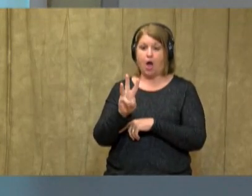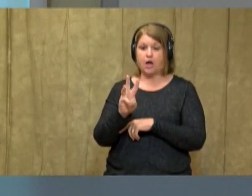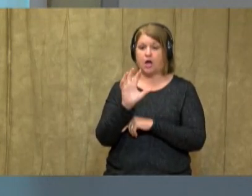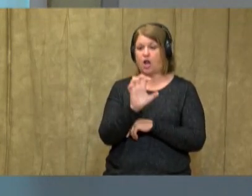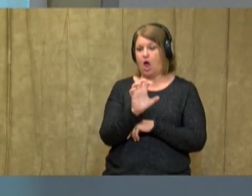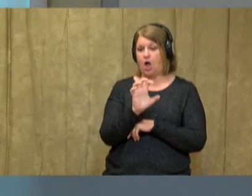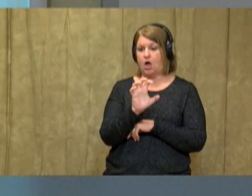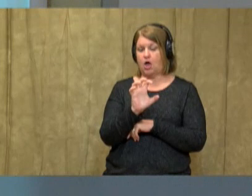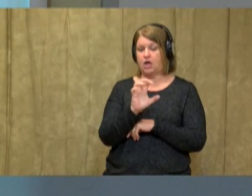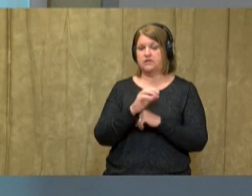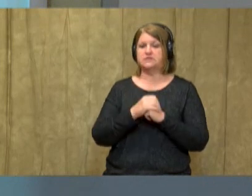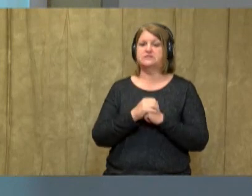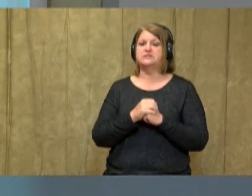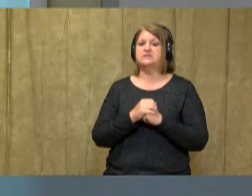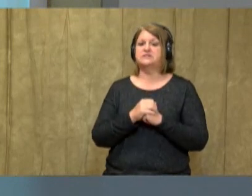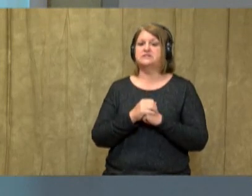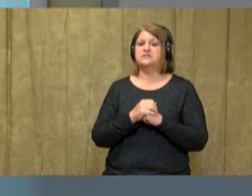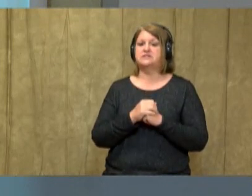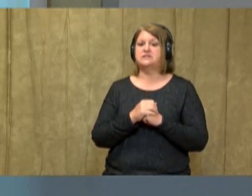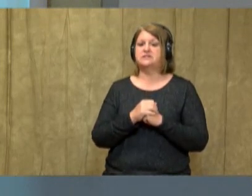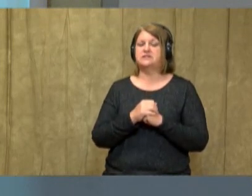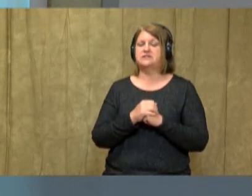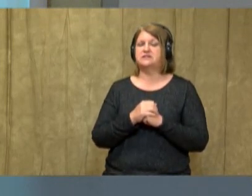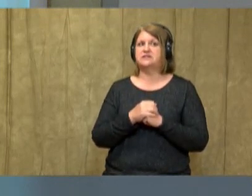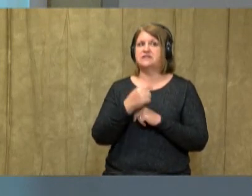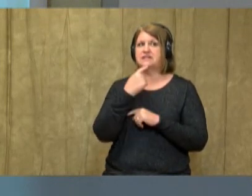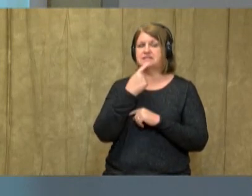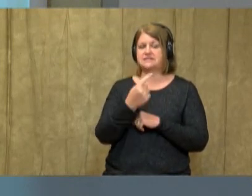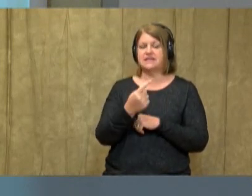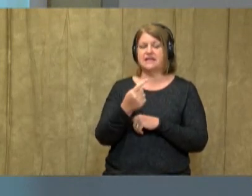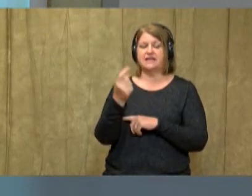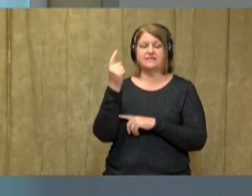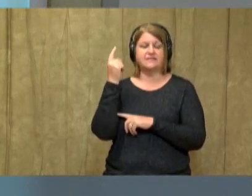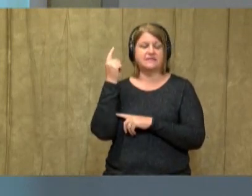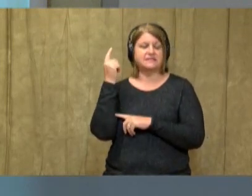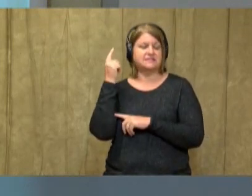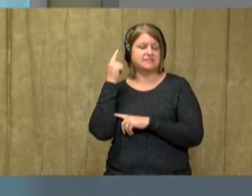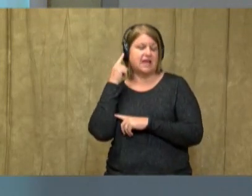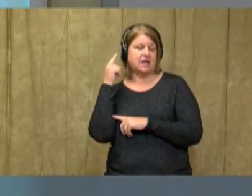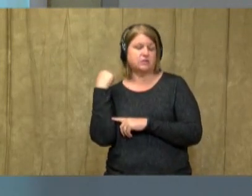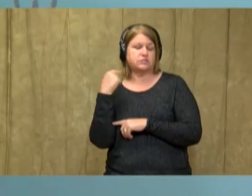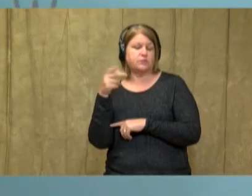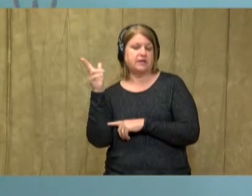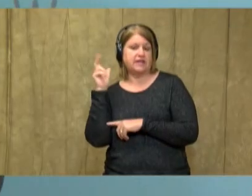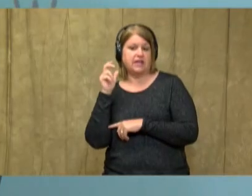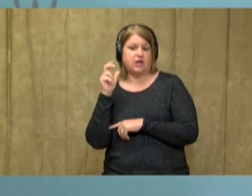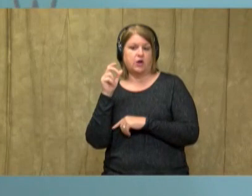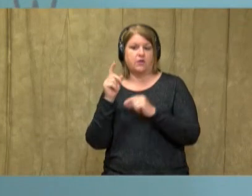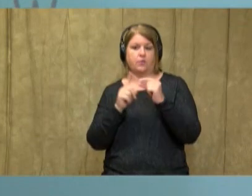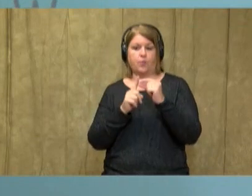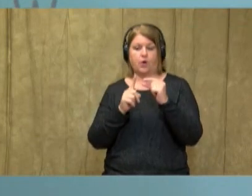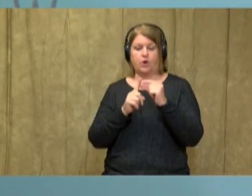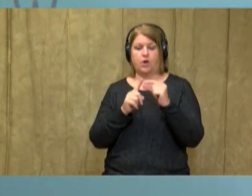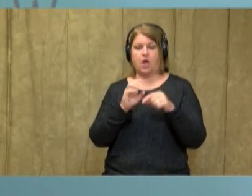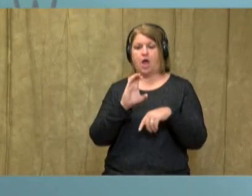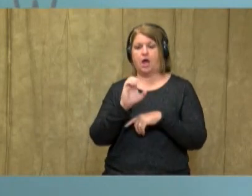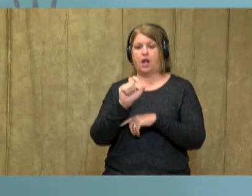Claw. Let's say the sounds we hear in claw. Ready?